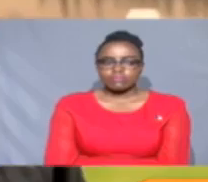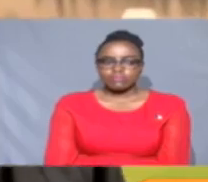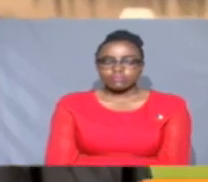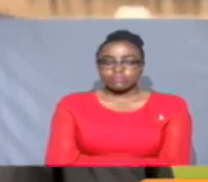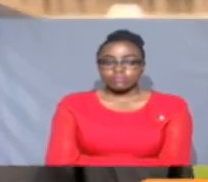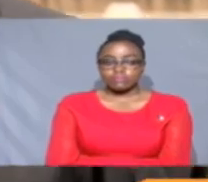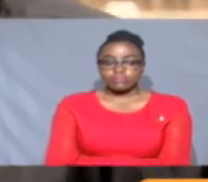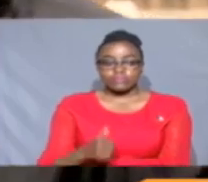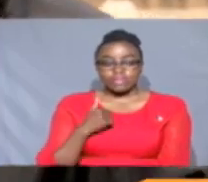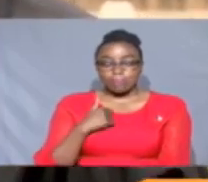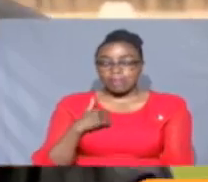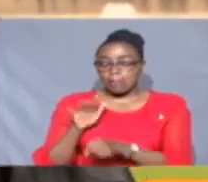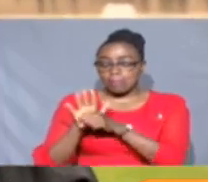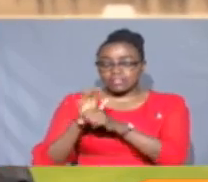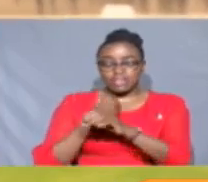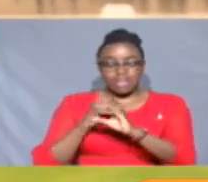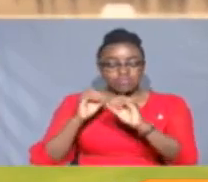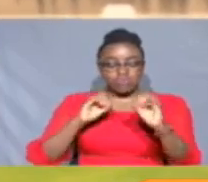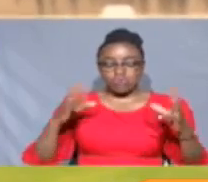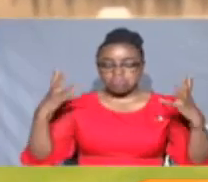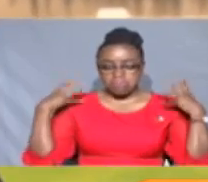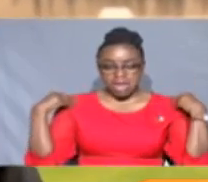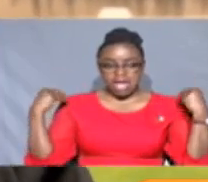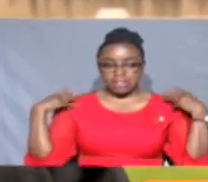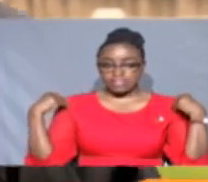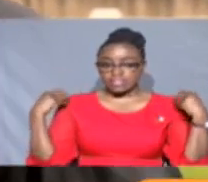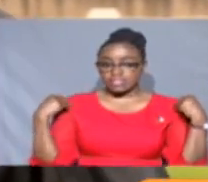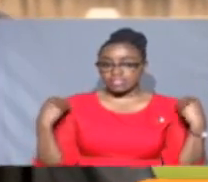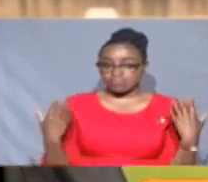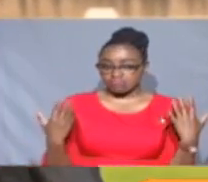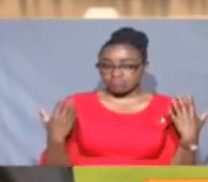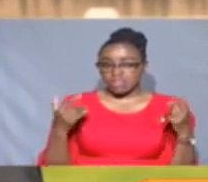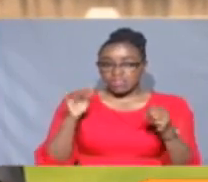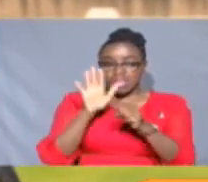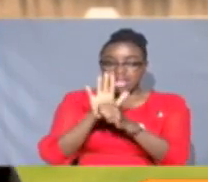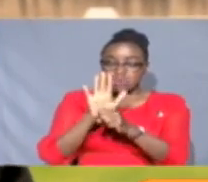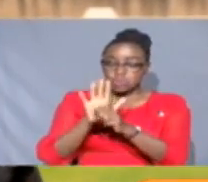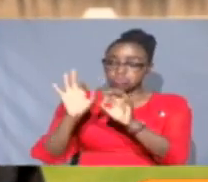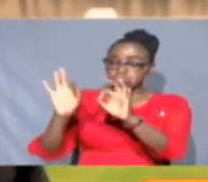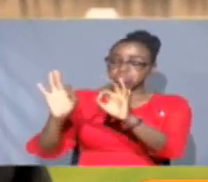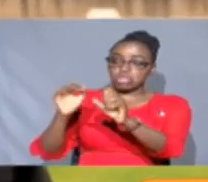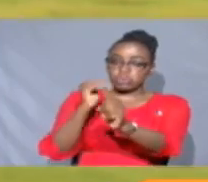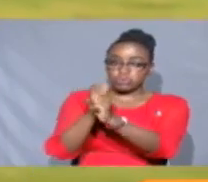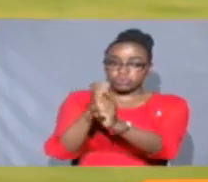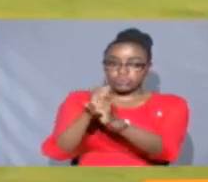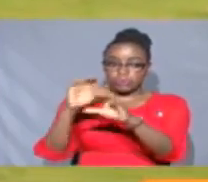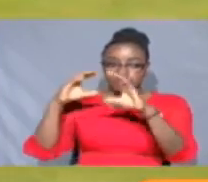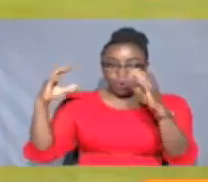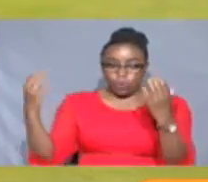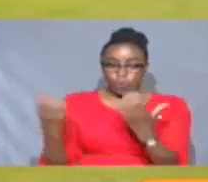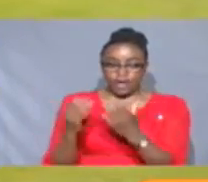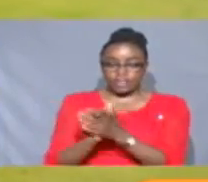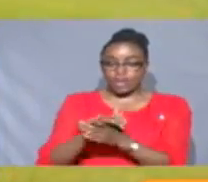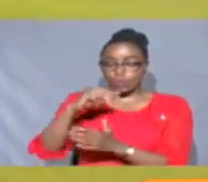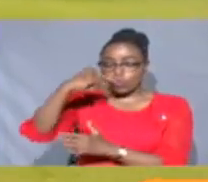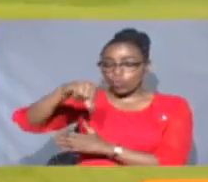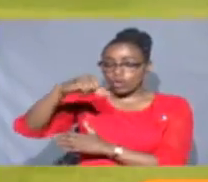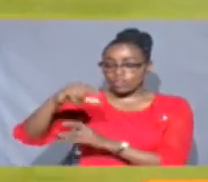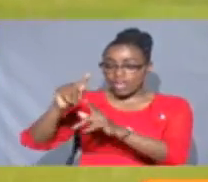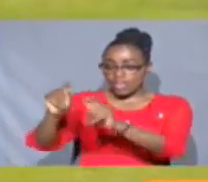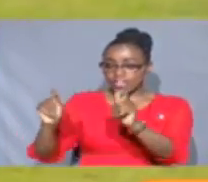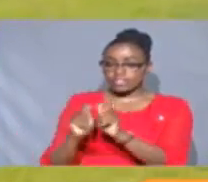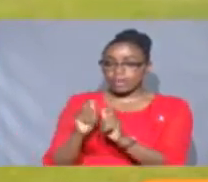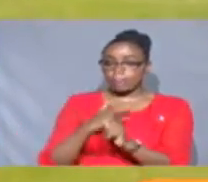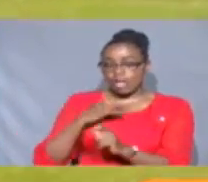I'm not under pressure. I practice the most fabulous job in the world. I qualify my team